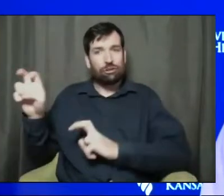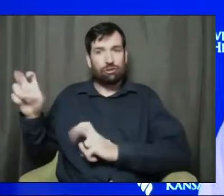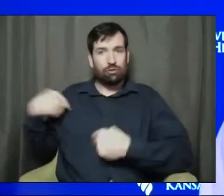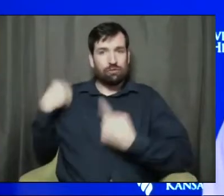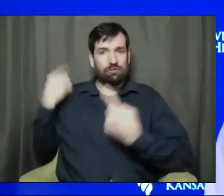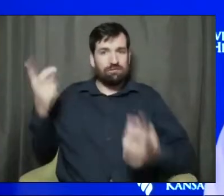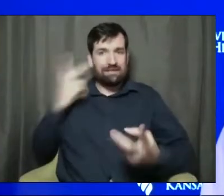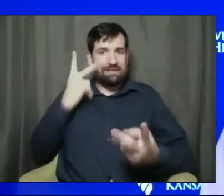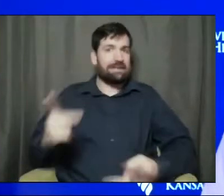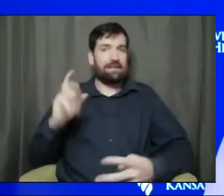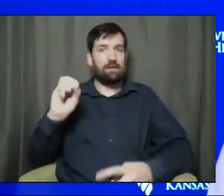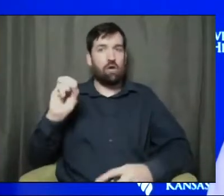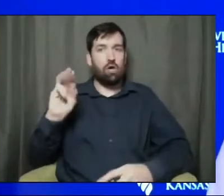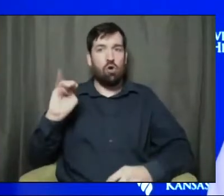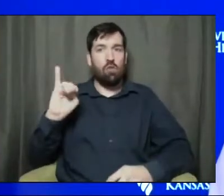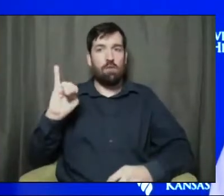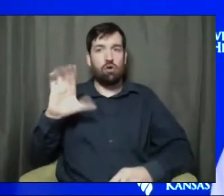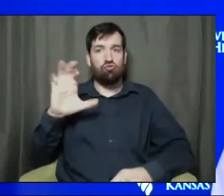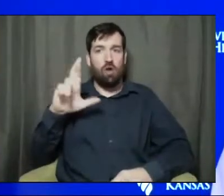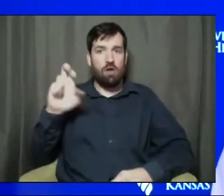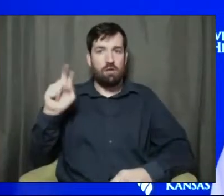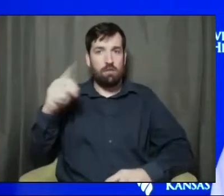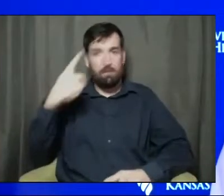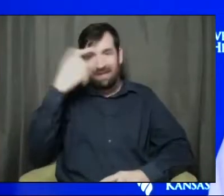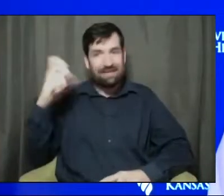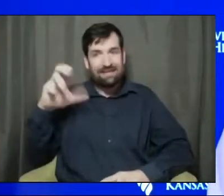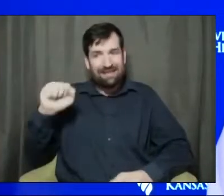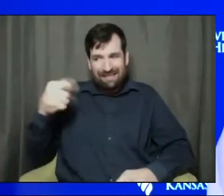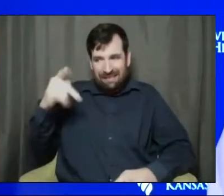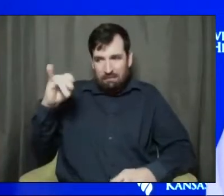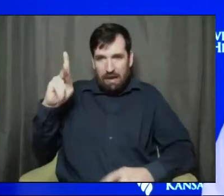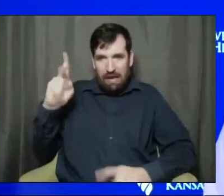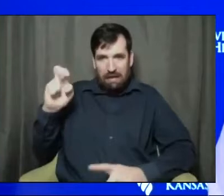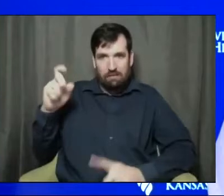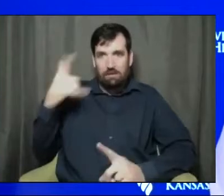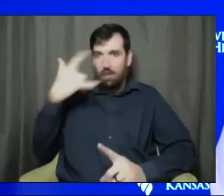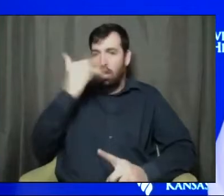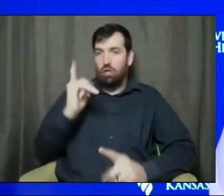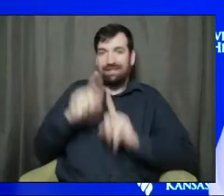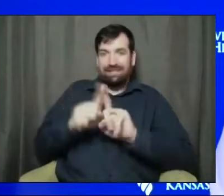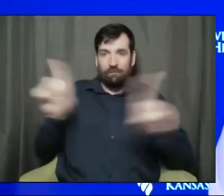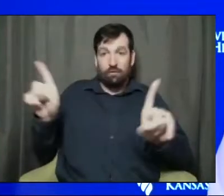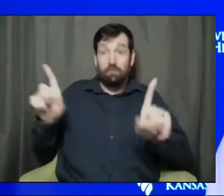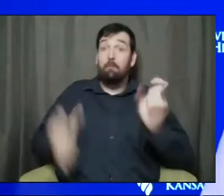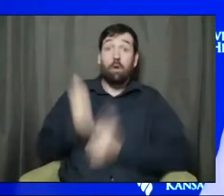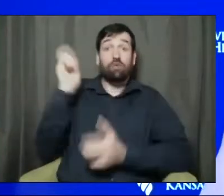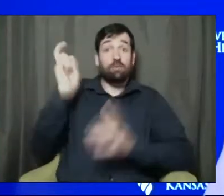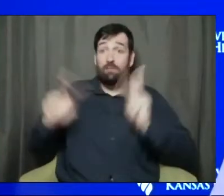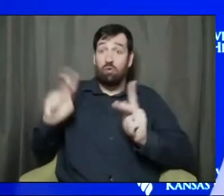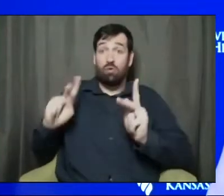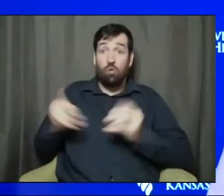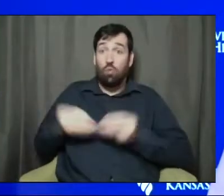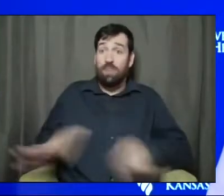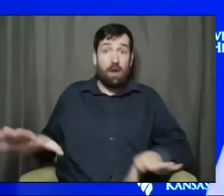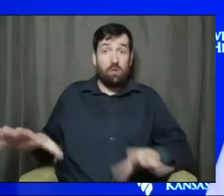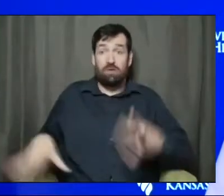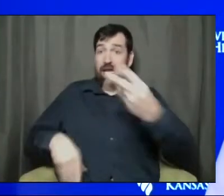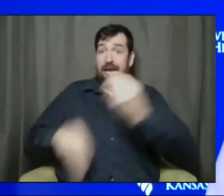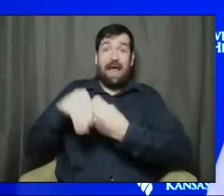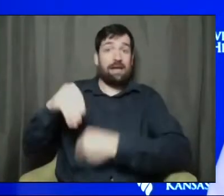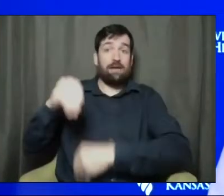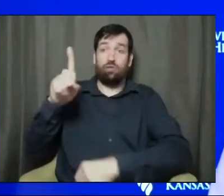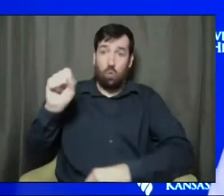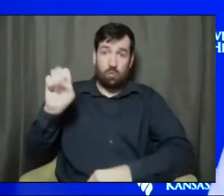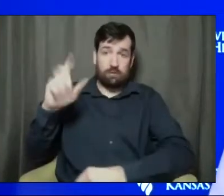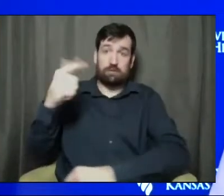Omicron because the spike is so different. For most people, without that boost or that additional dose, we know that